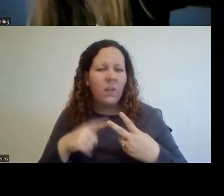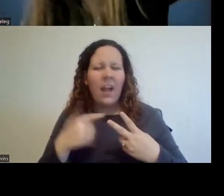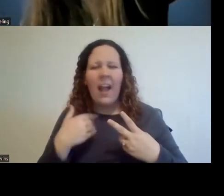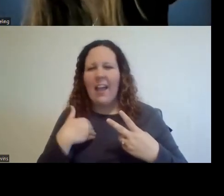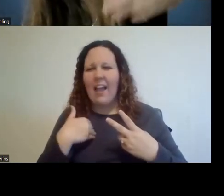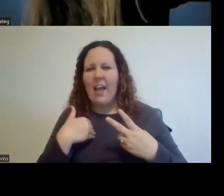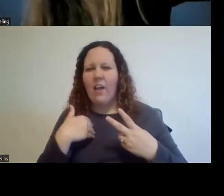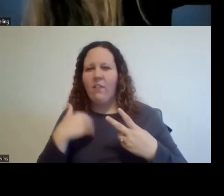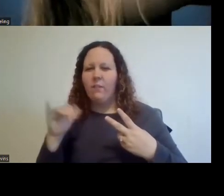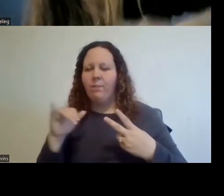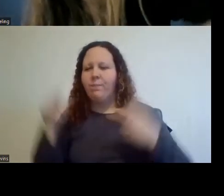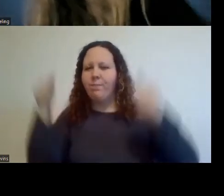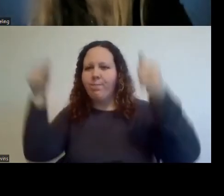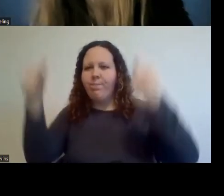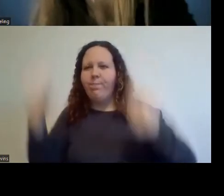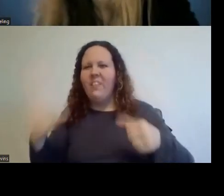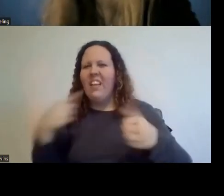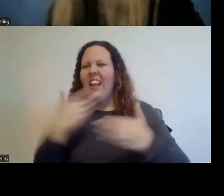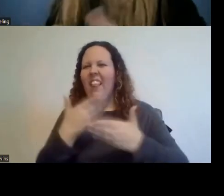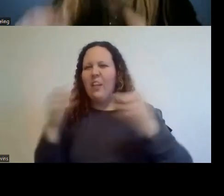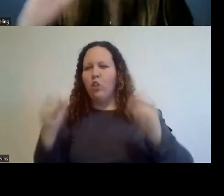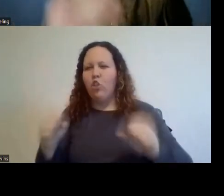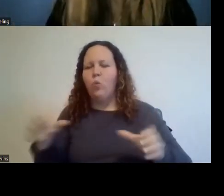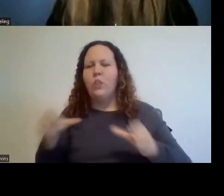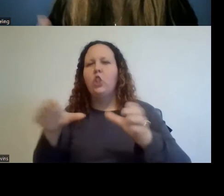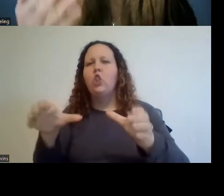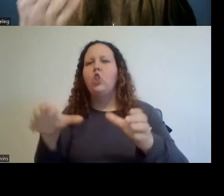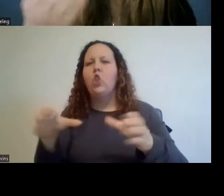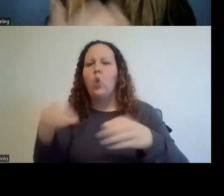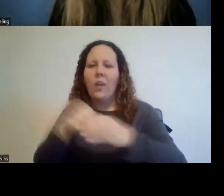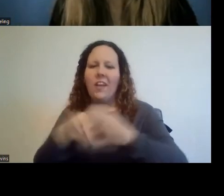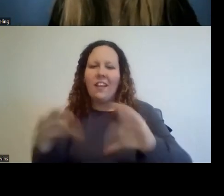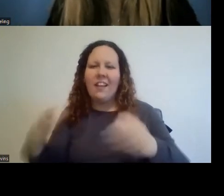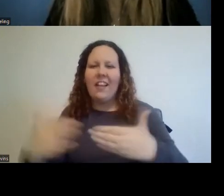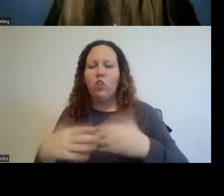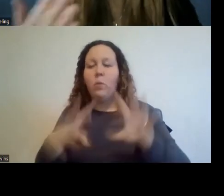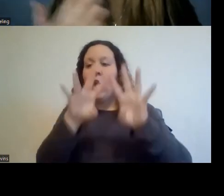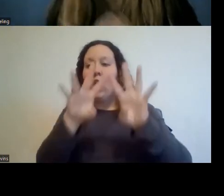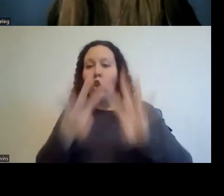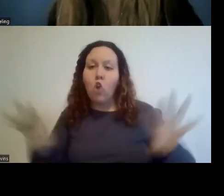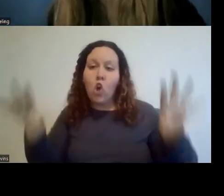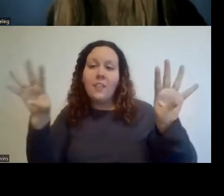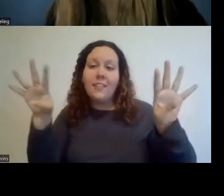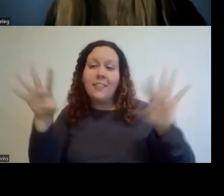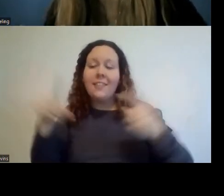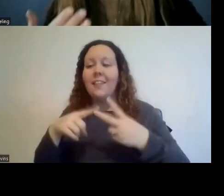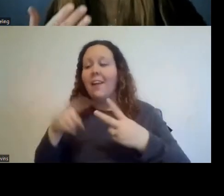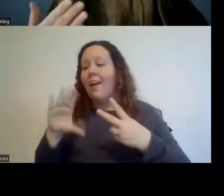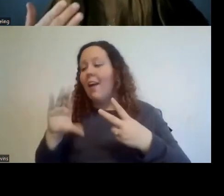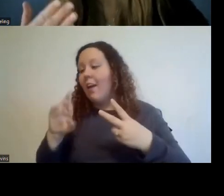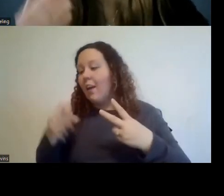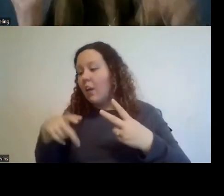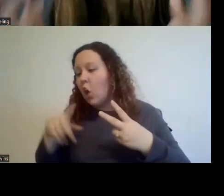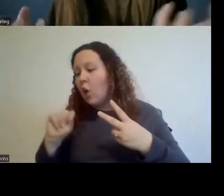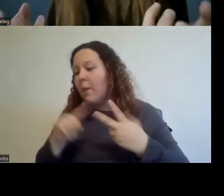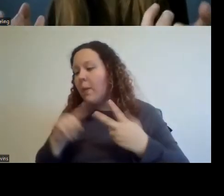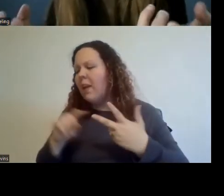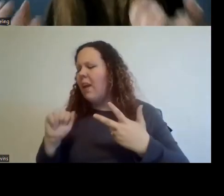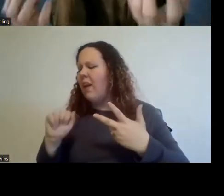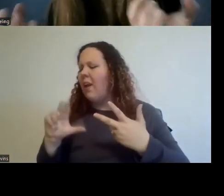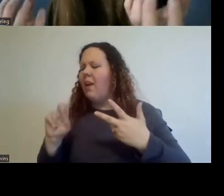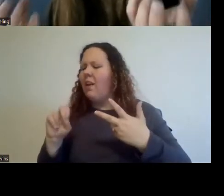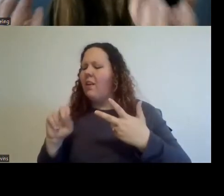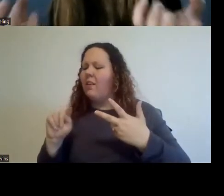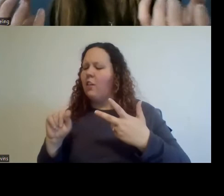handout that says things you can do to the classroom: curtains, carpet, acoustical tiles, tennis balls